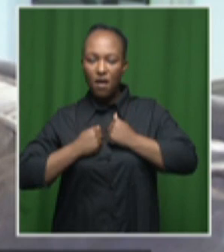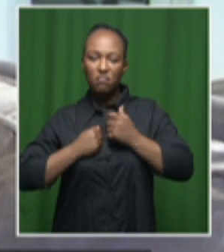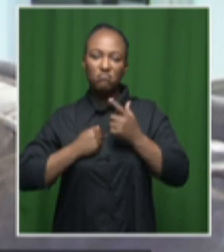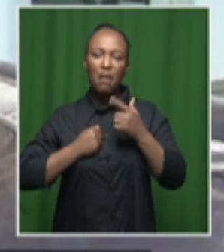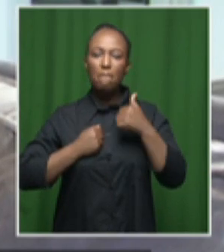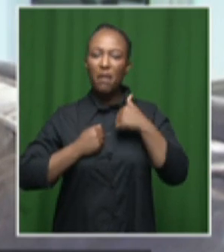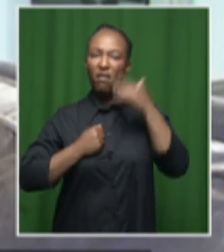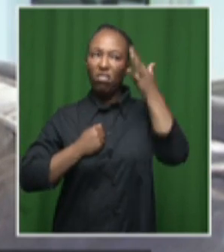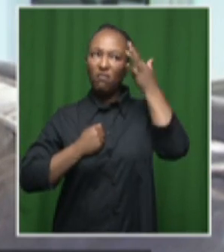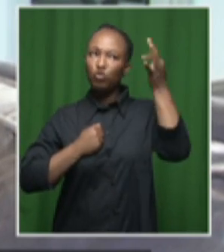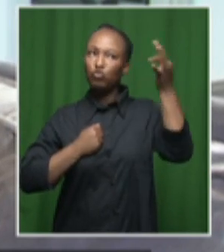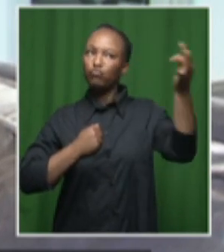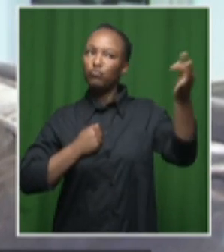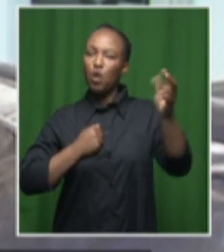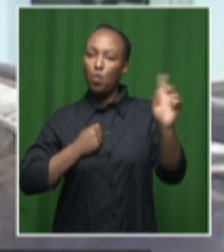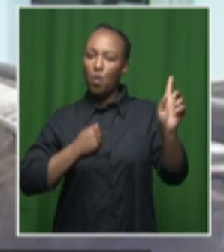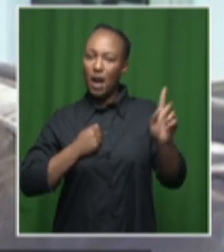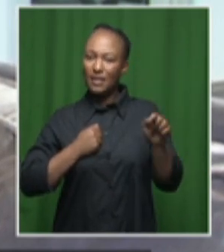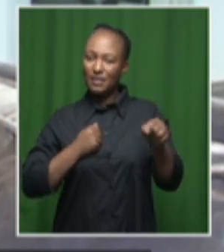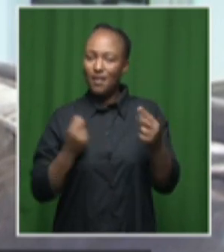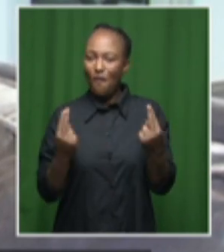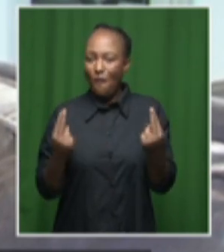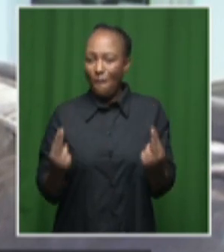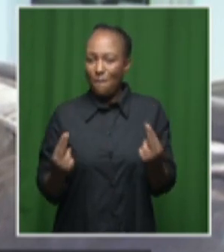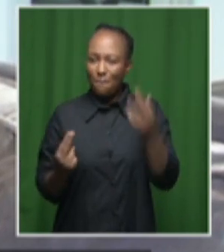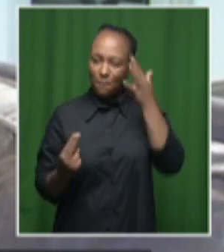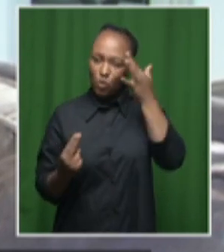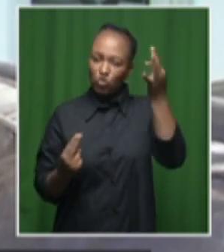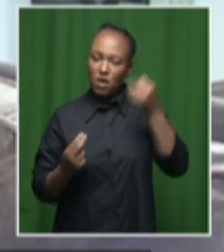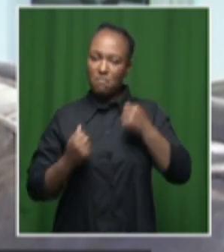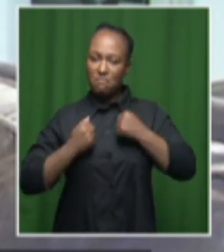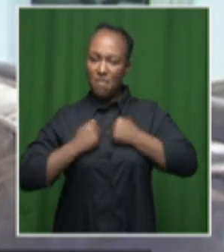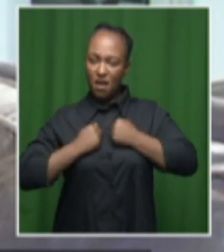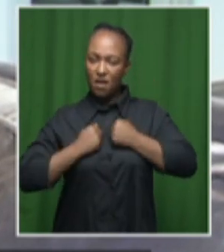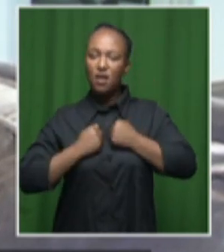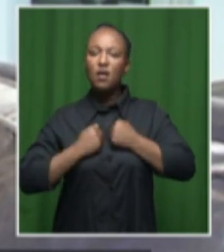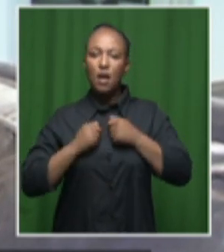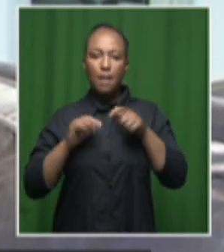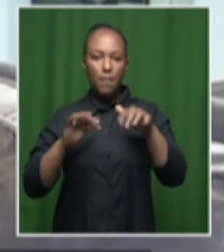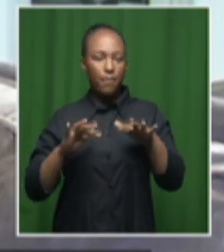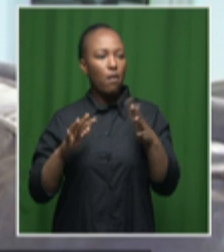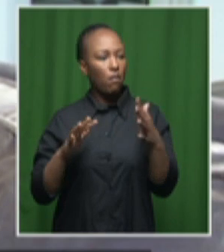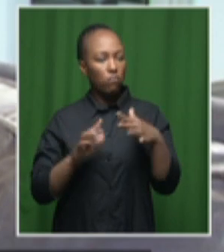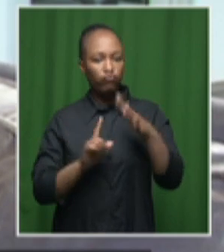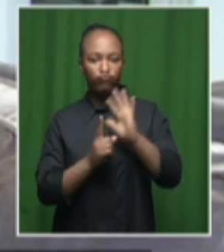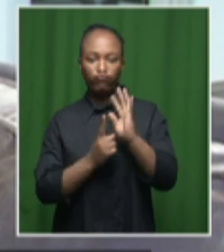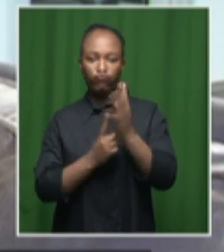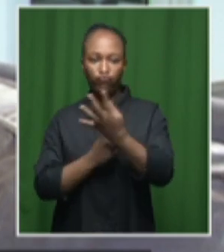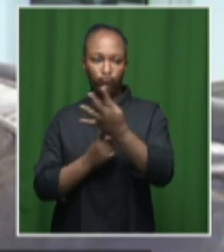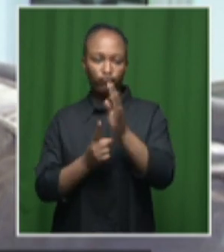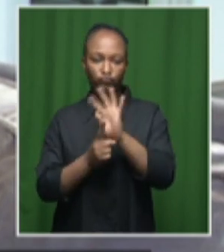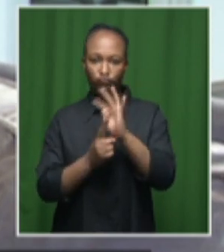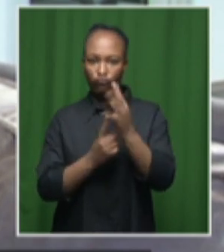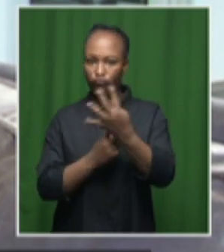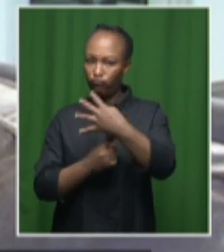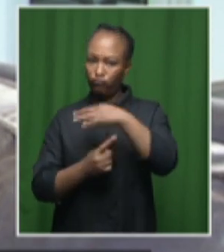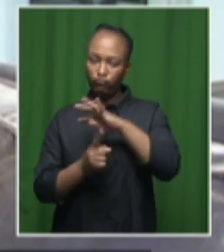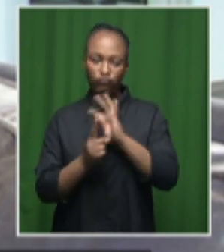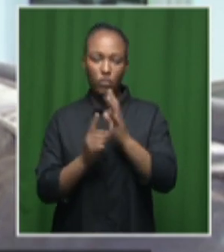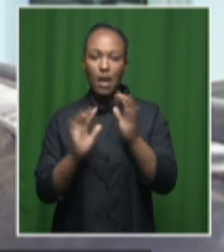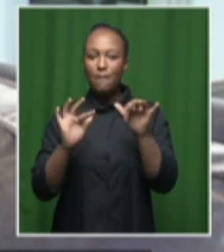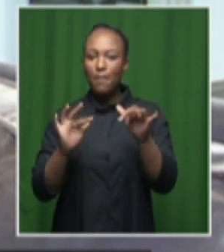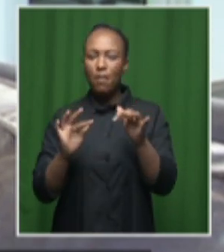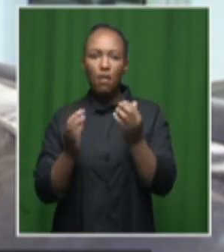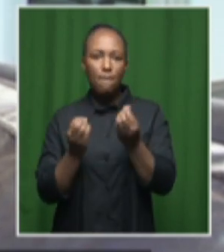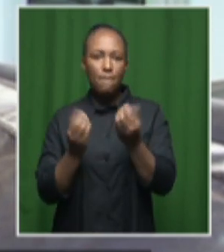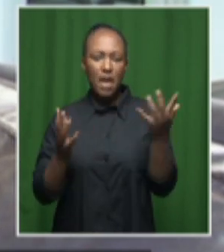my hopes and dreams. So I sort of get inspiration from the people around me, and I'm surrounded by a lot of amazing